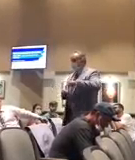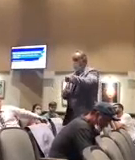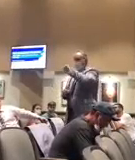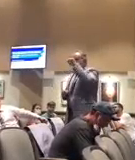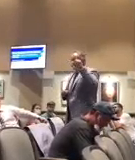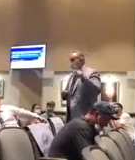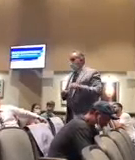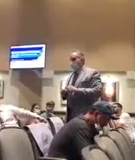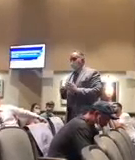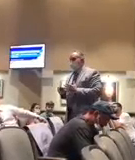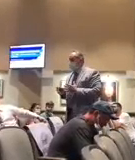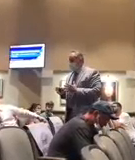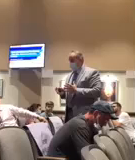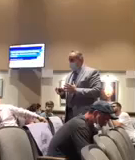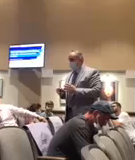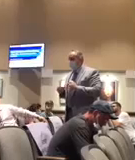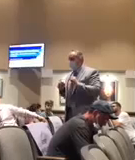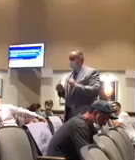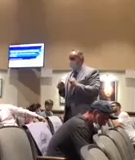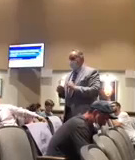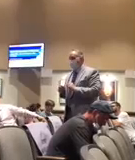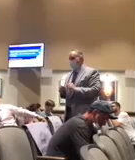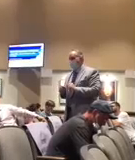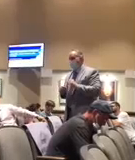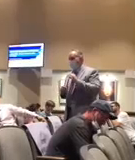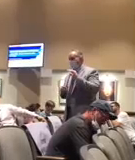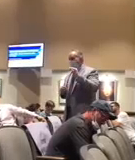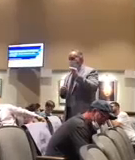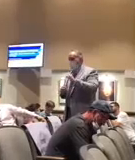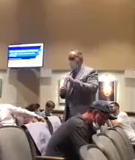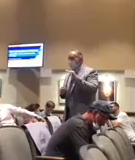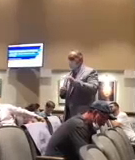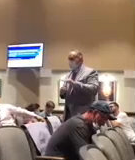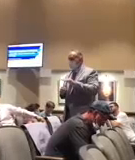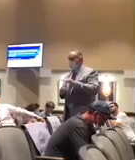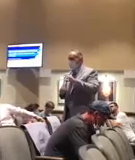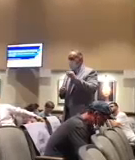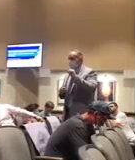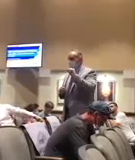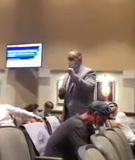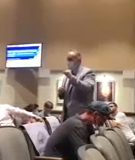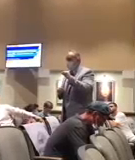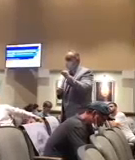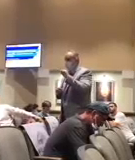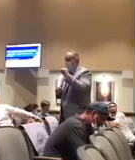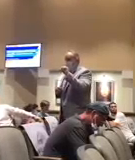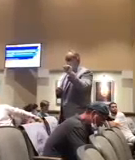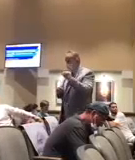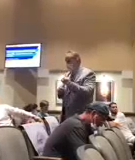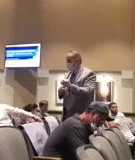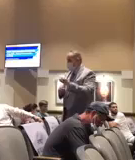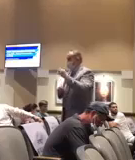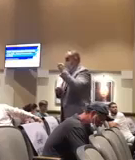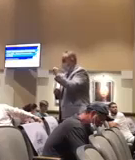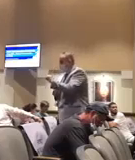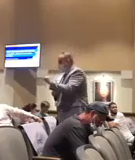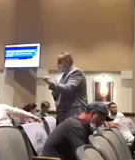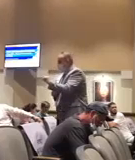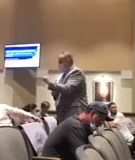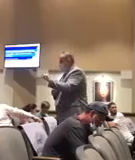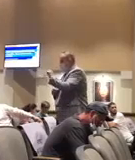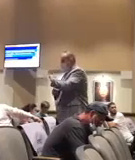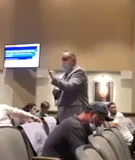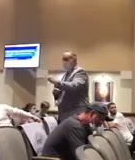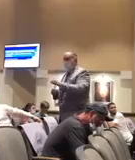the policy that's been in place for a year. It's been in place for a year. They're working right now to try to modify,